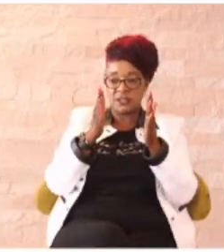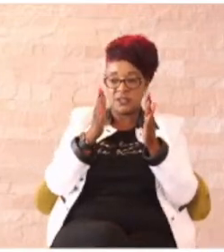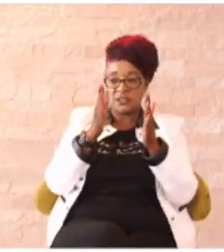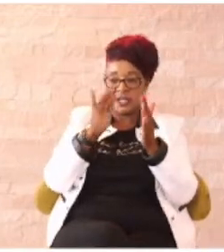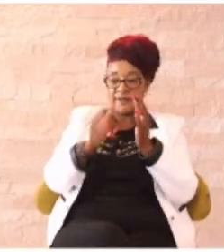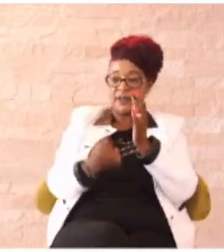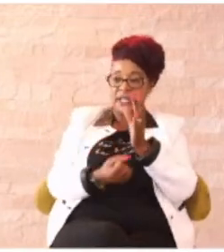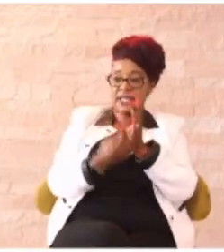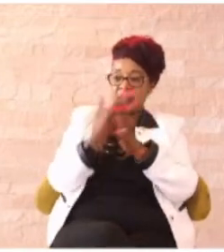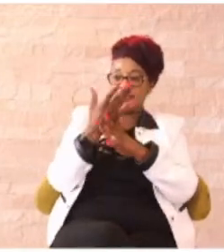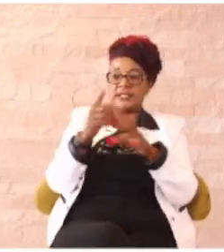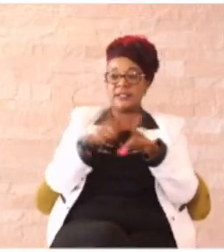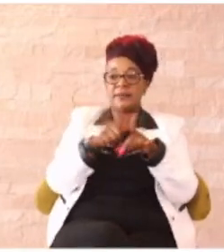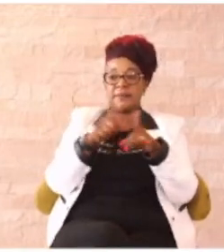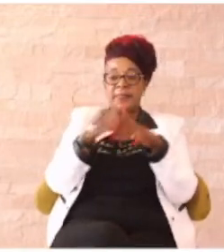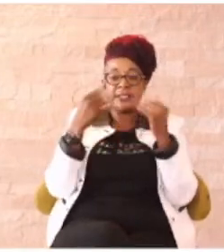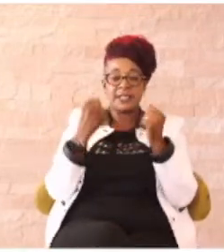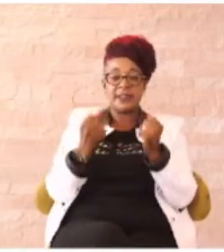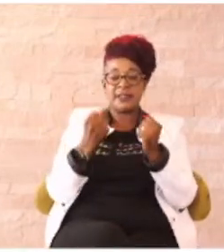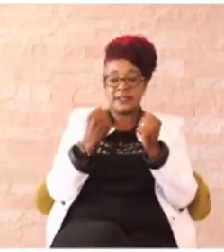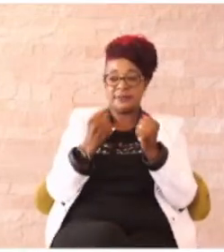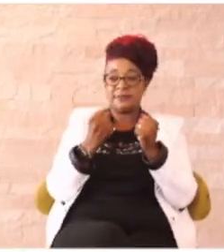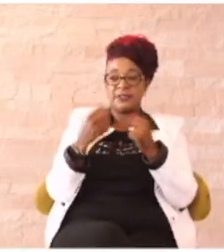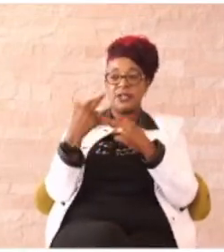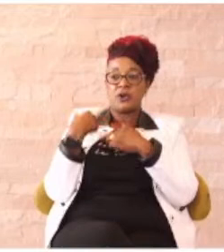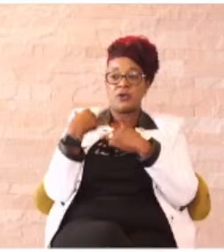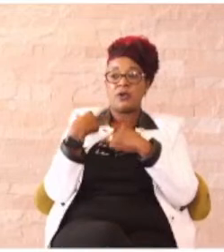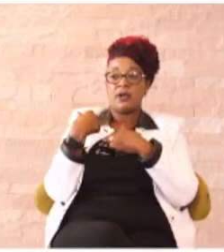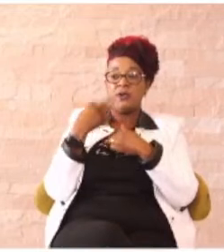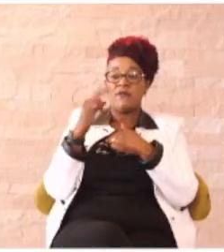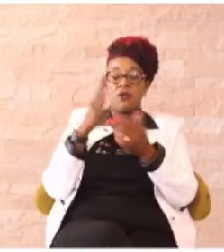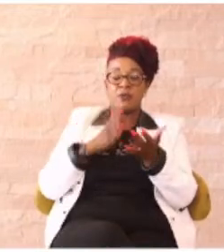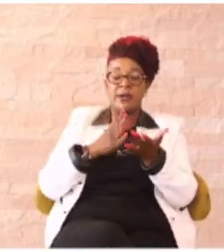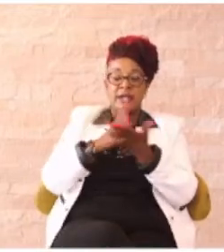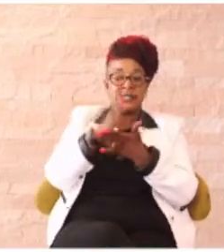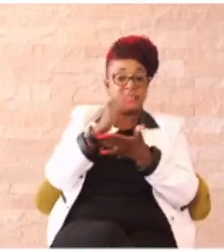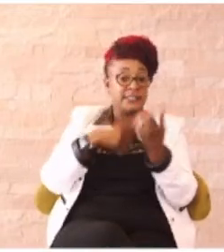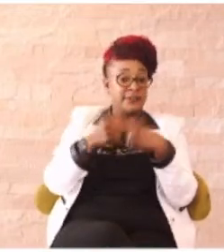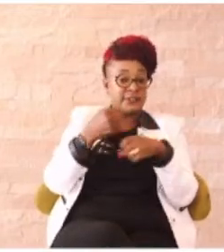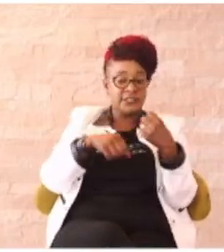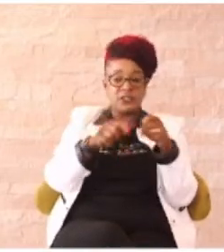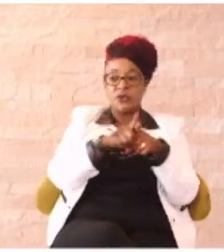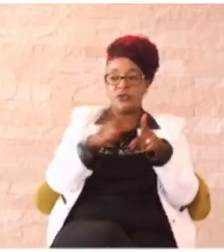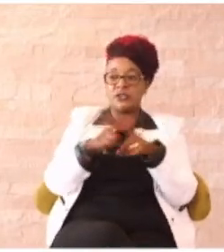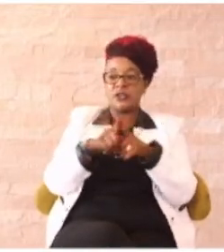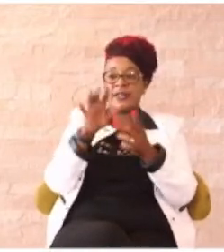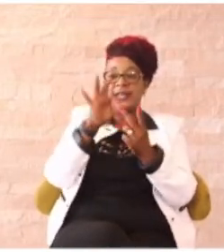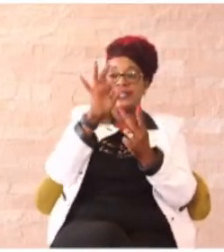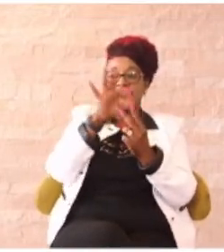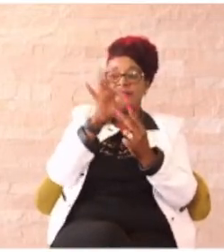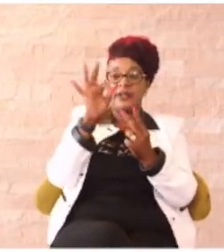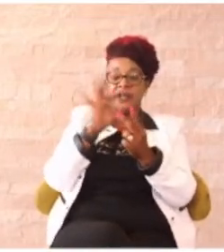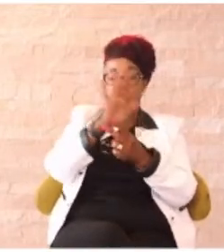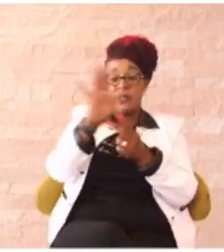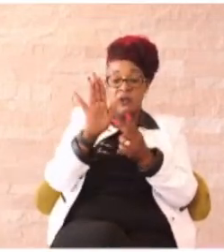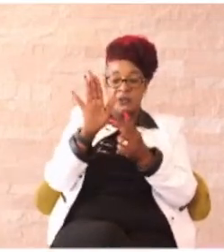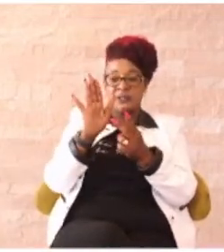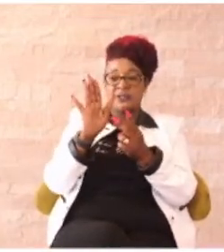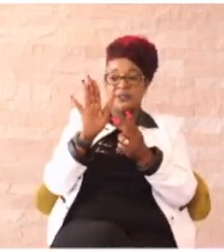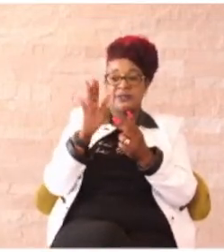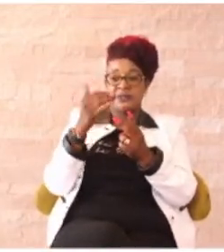created and strengthened their role as women rights activism. They also identified the obstacles